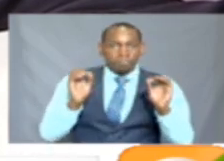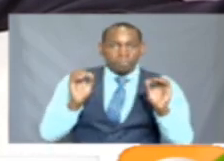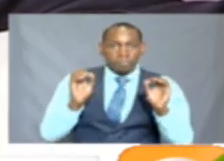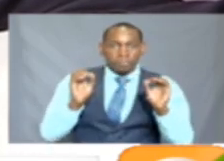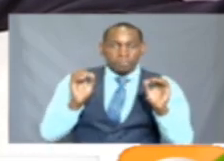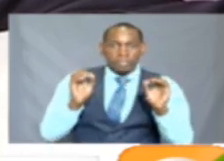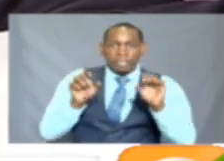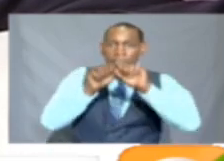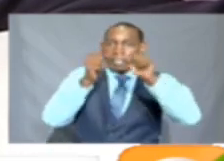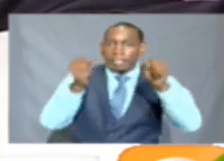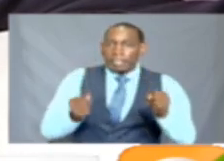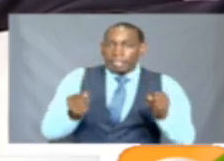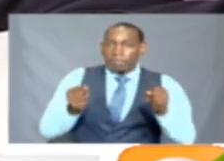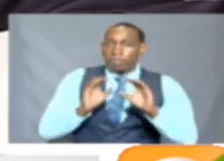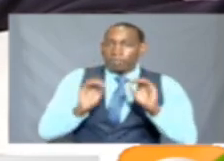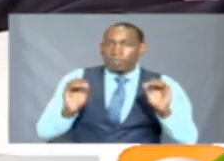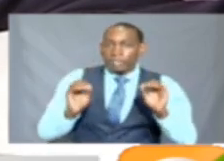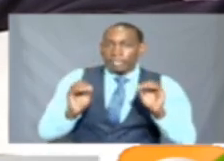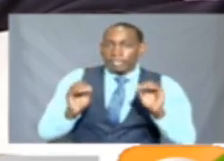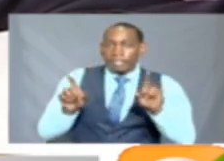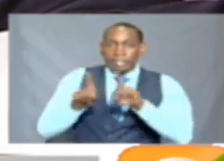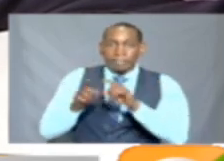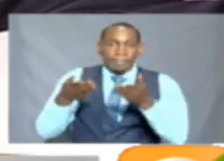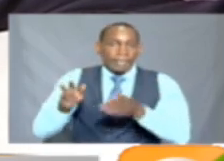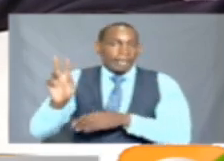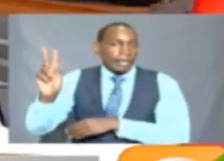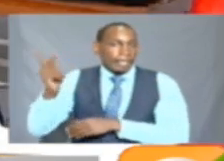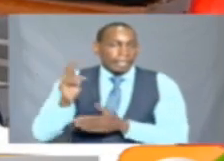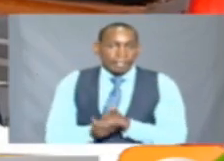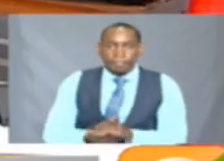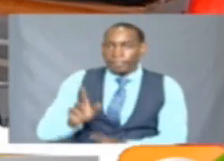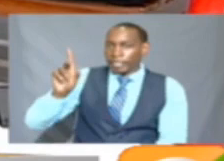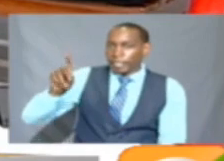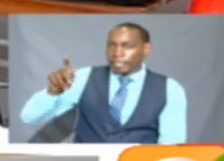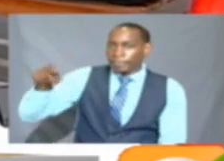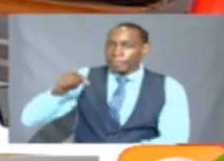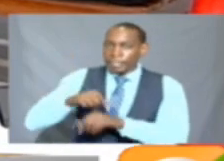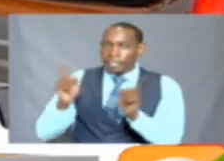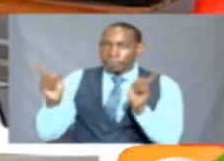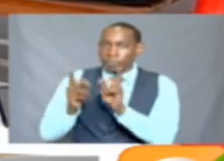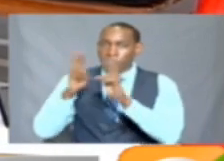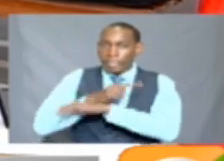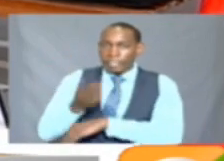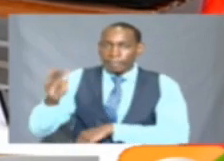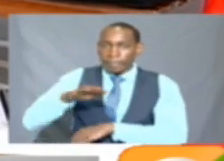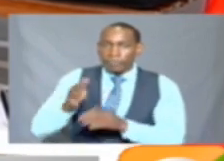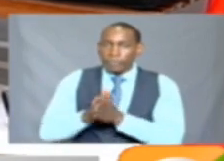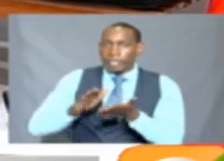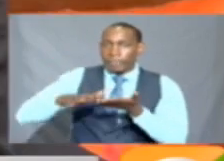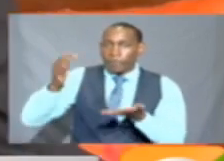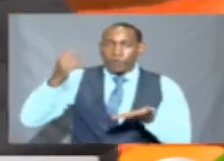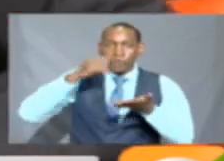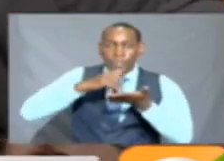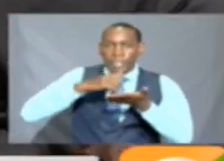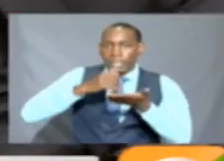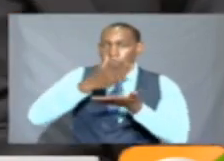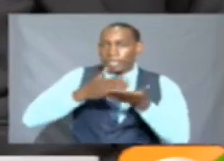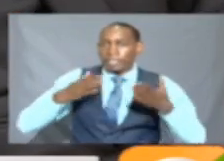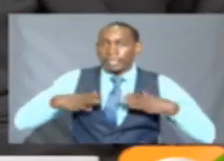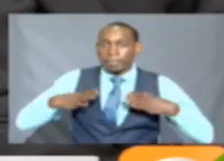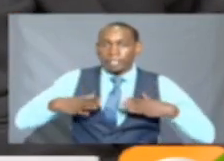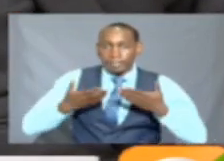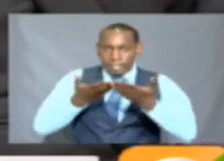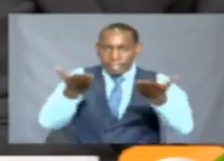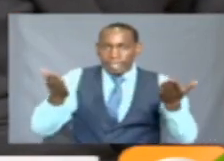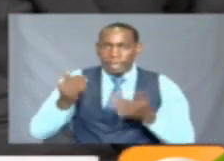as systemic as it is today in Kenya. Yeah. DPP, I'm going to take a break, come back, plenty more ahead, including some people out there.